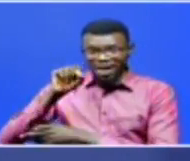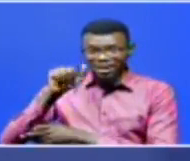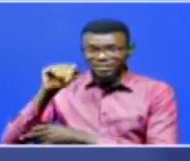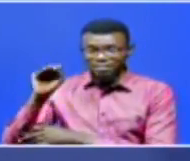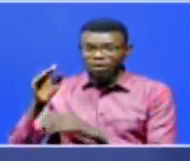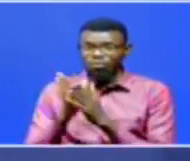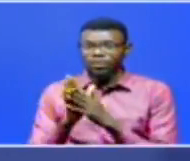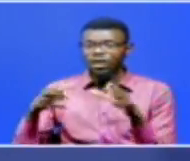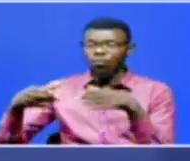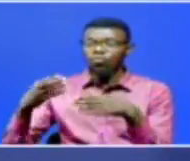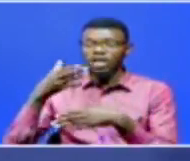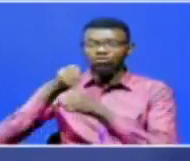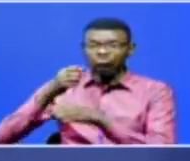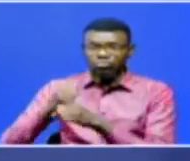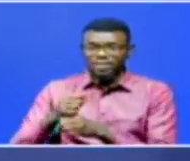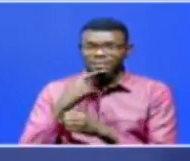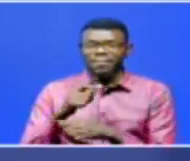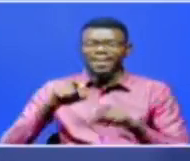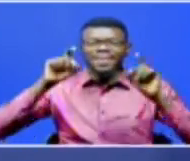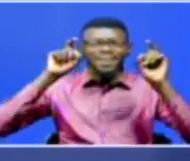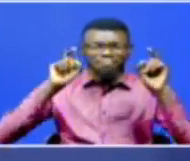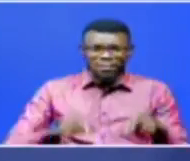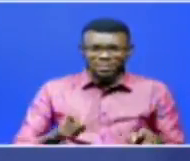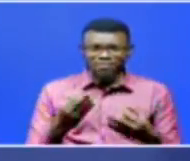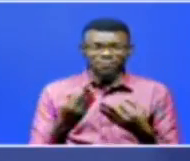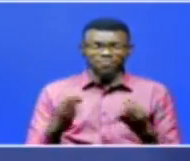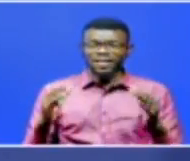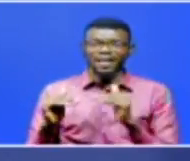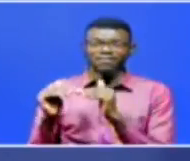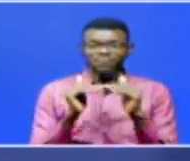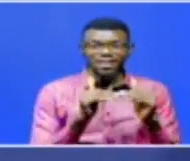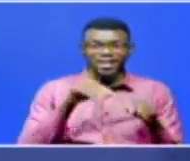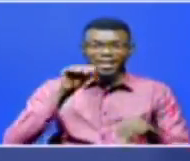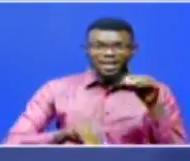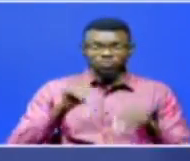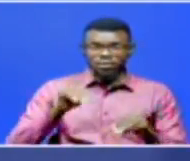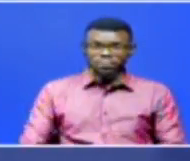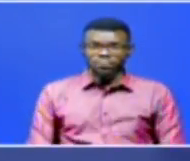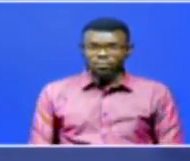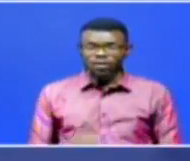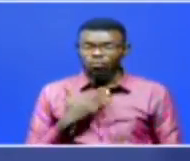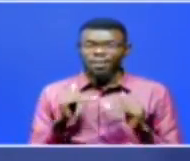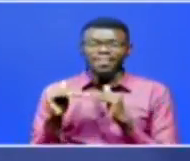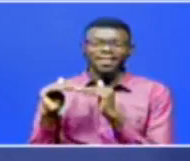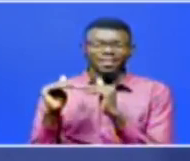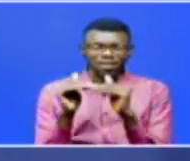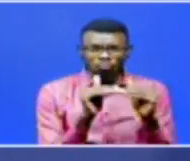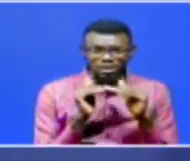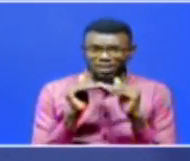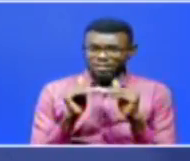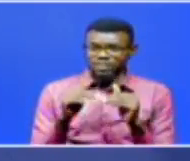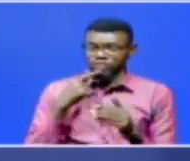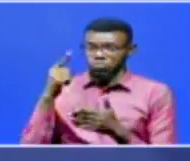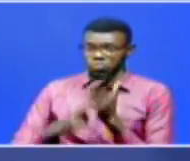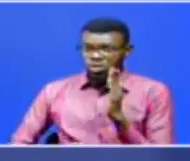stakeholders, have reiterated the need of free and fair elections while insisting on an equal playing field. Now the team